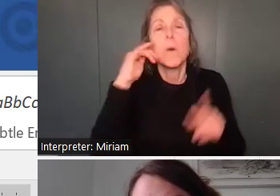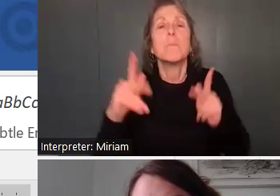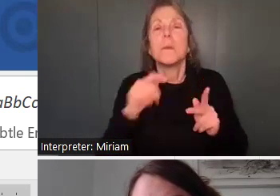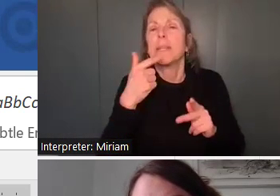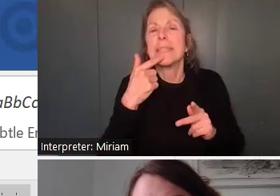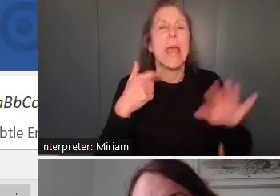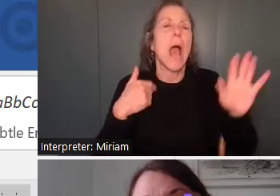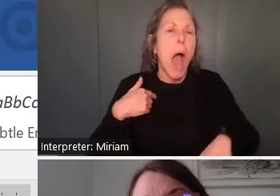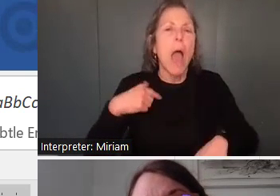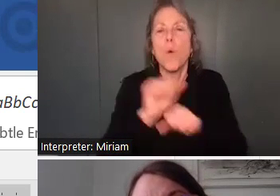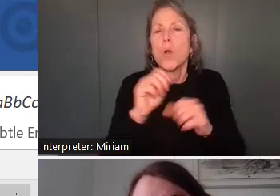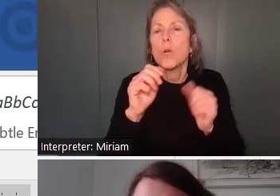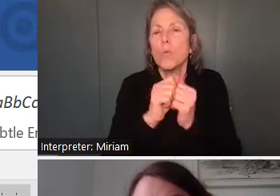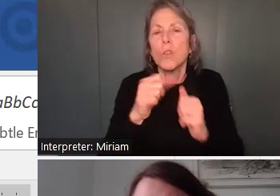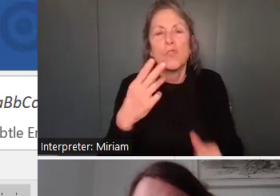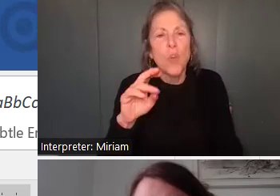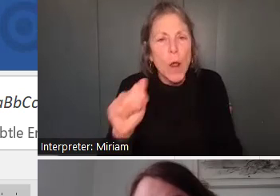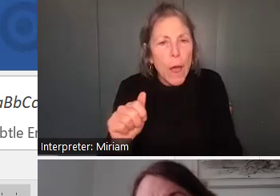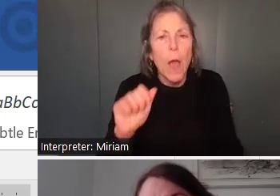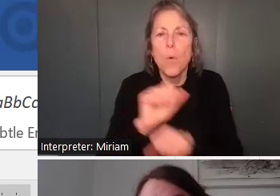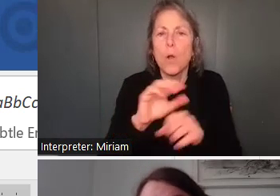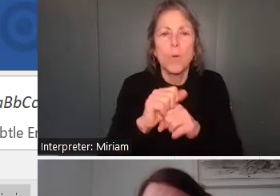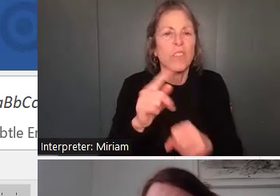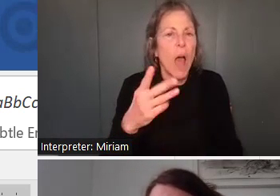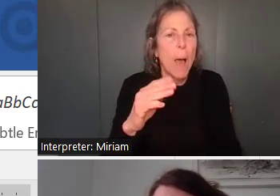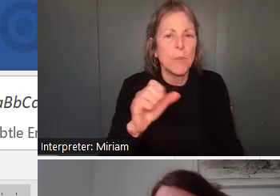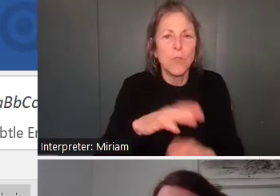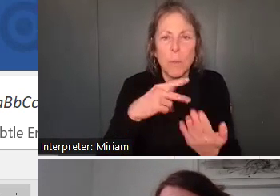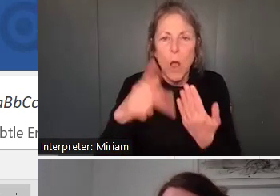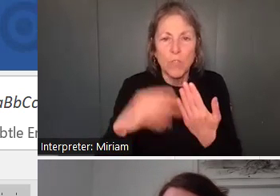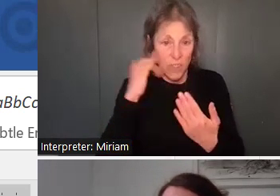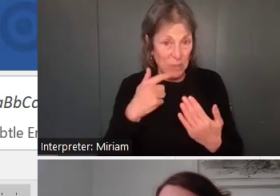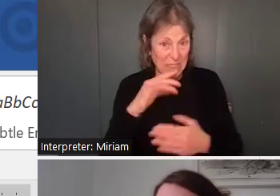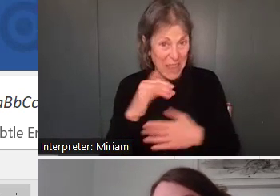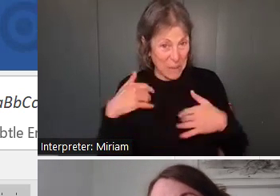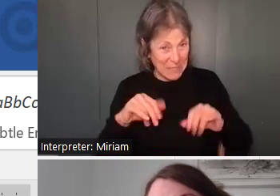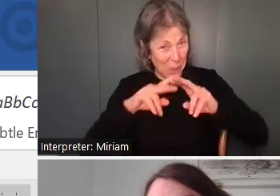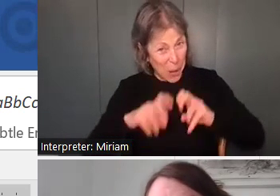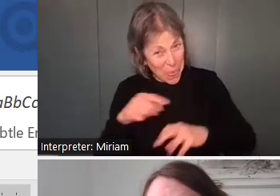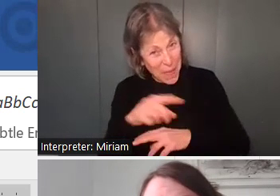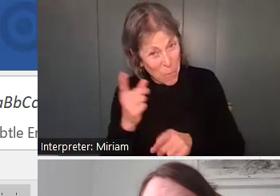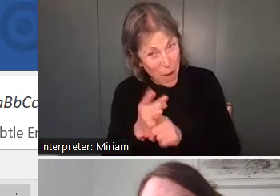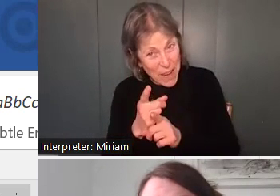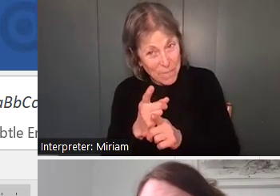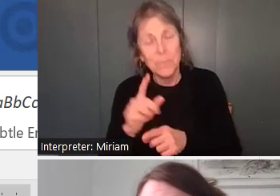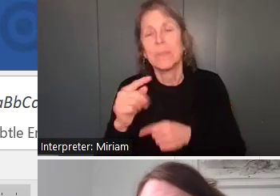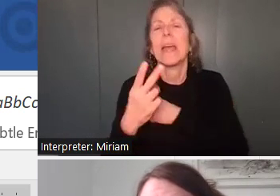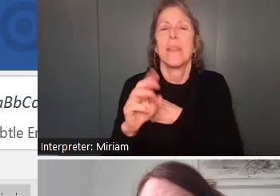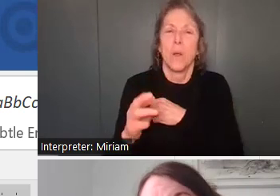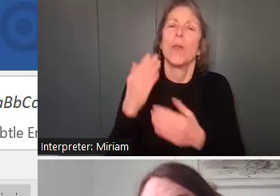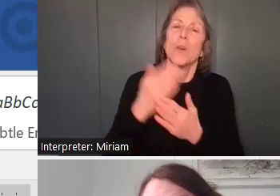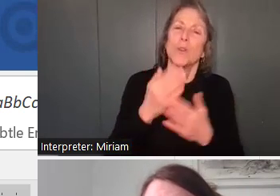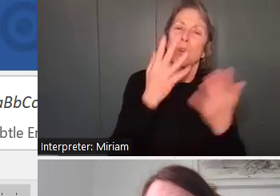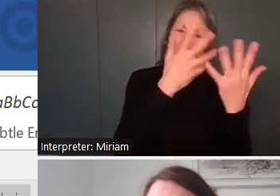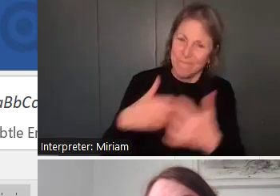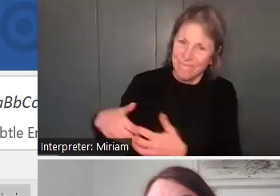on a project or I worked with Thomas on a project. so I think the right time. That's a good segue to one of the things we were hoping